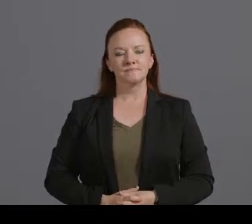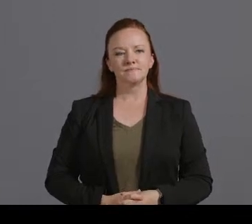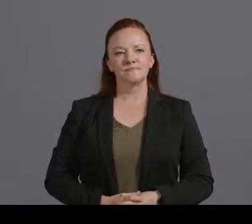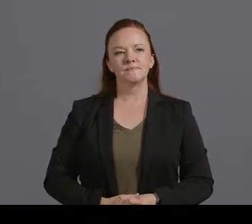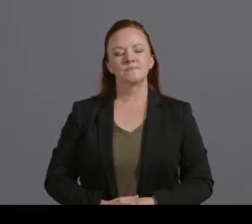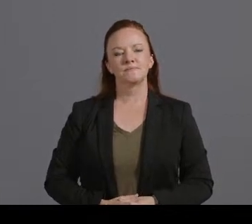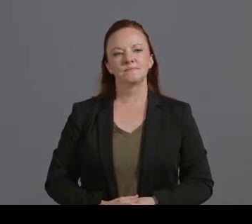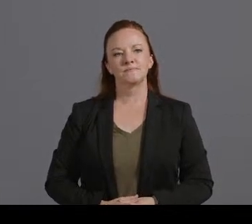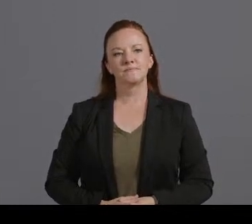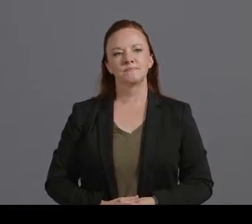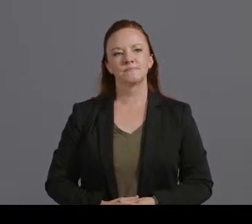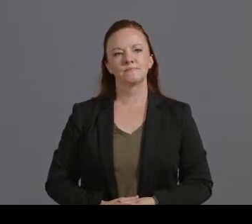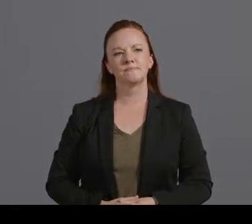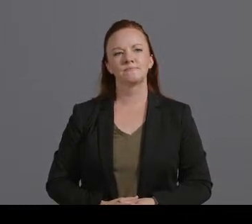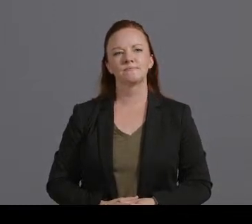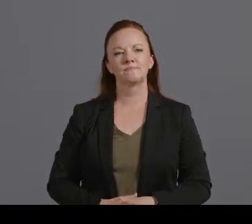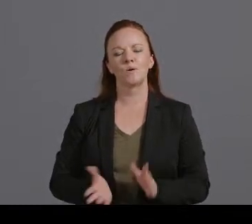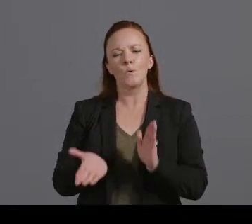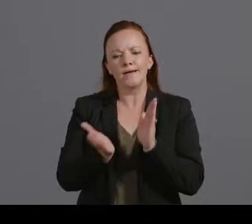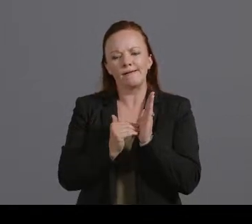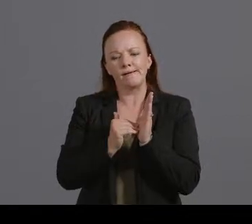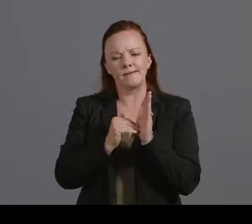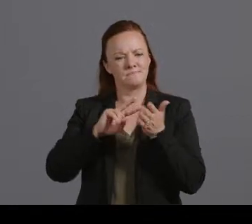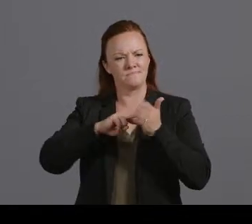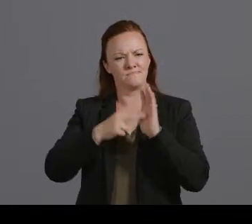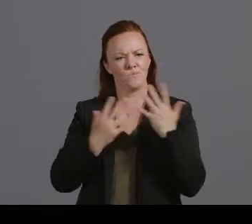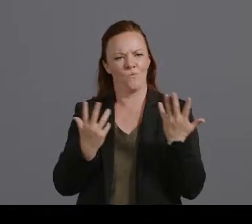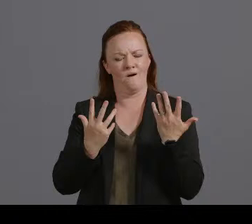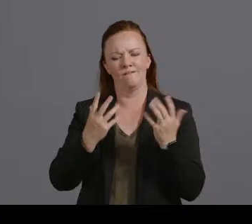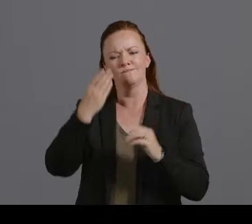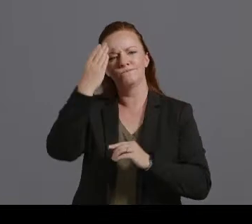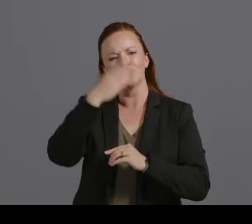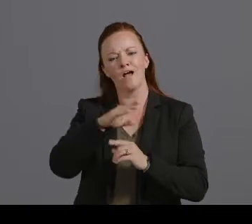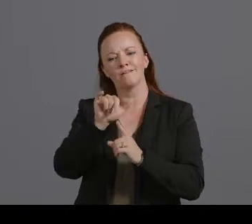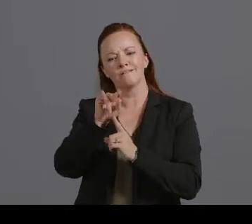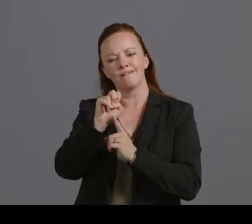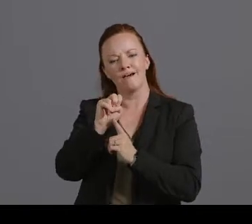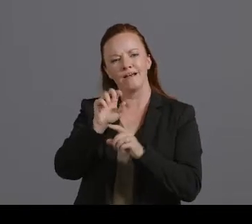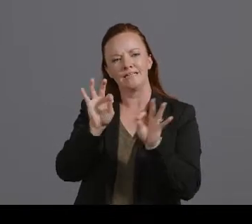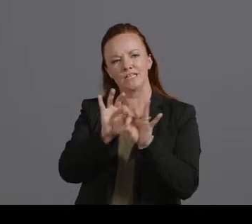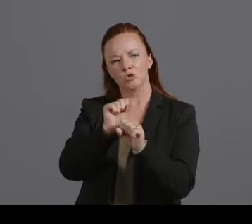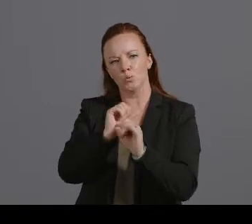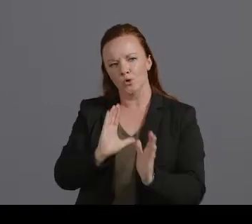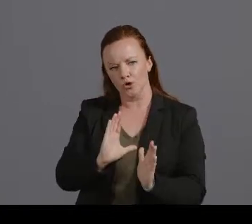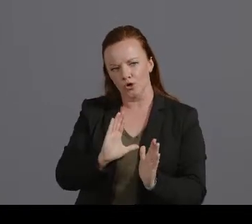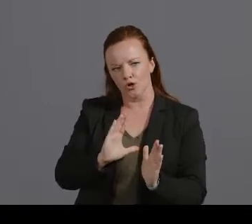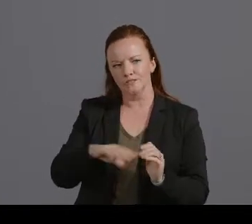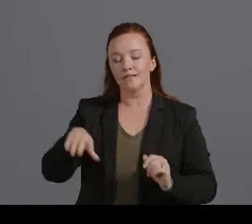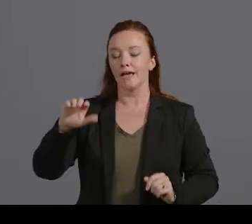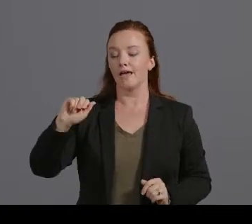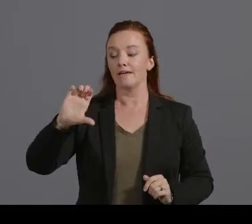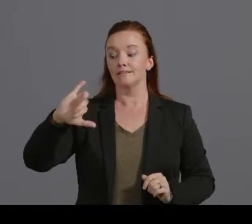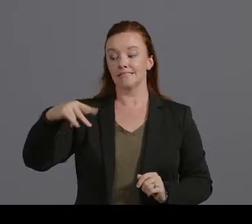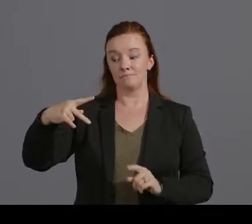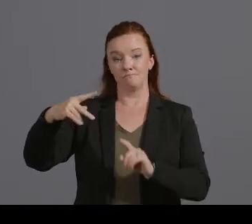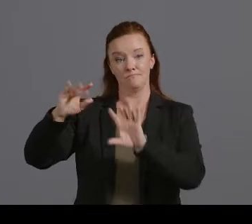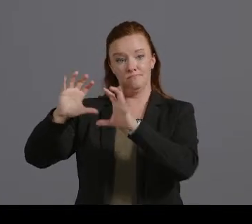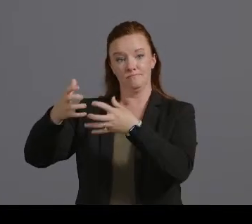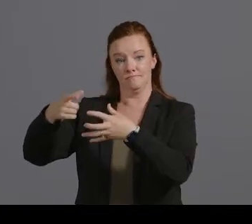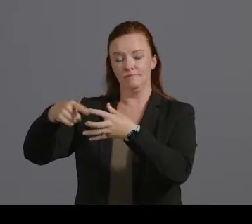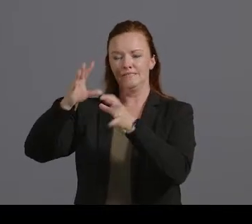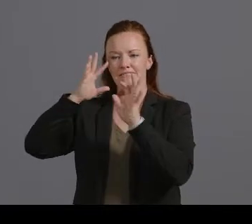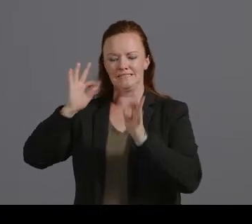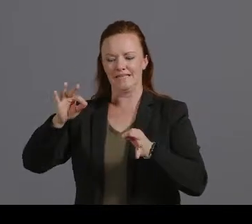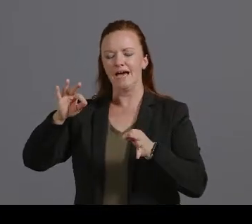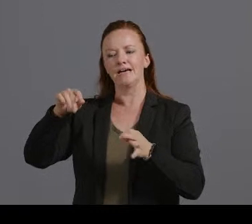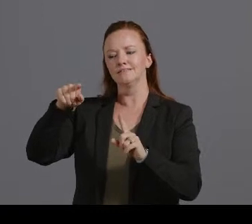So for the definition of frontline essential workers, they are defined by ACIP as a subset of essential workers, and these are the ones that are at highest risk